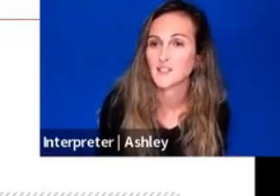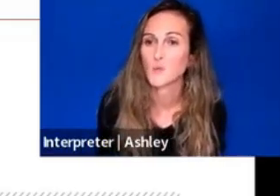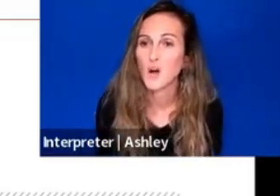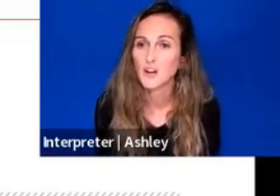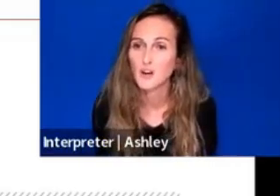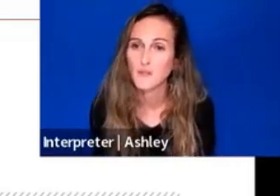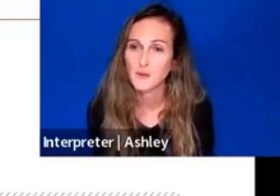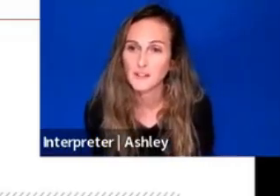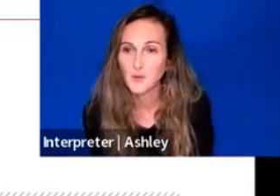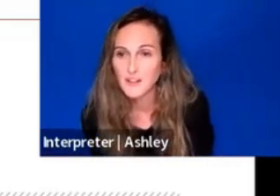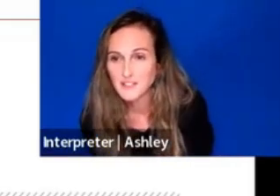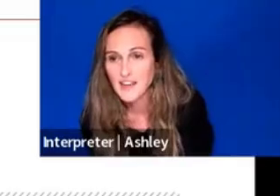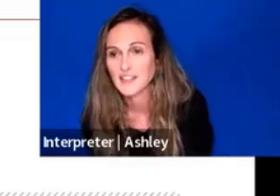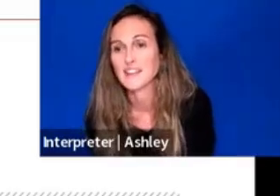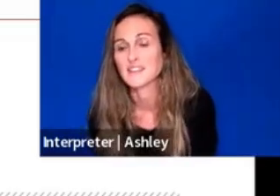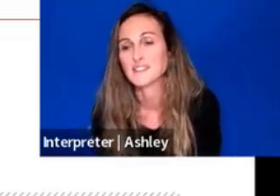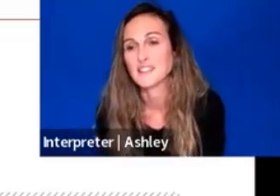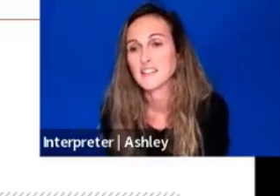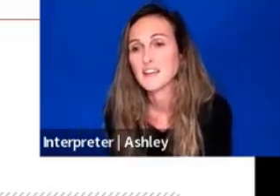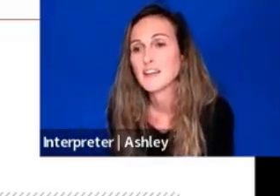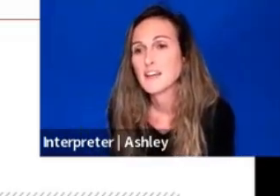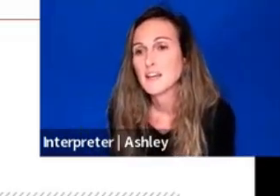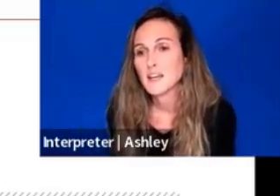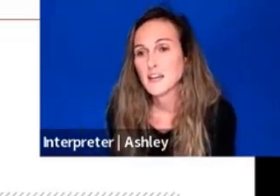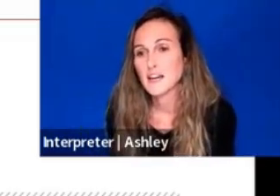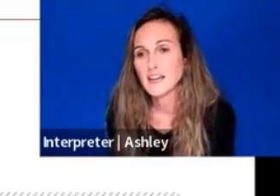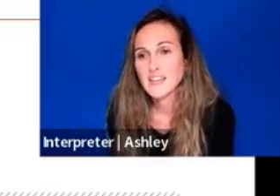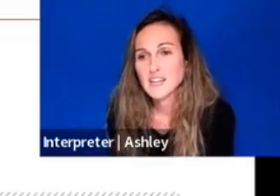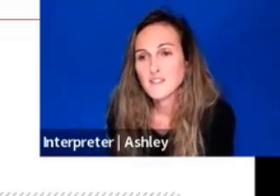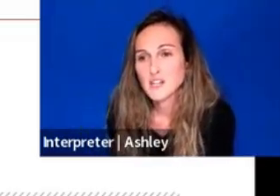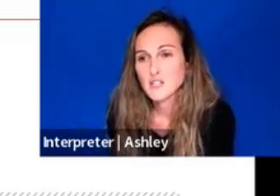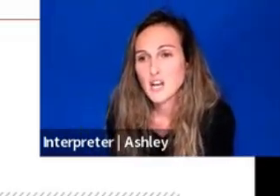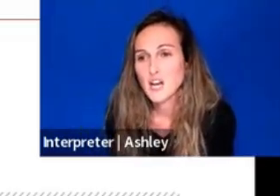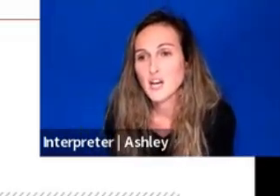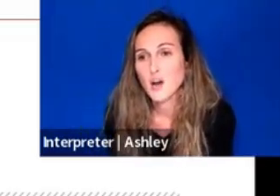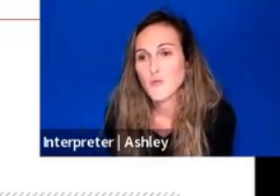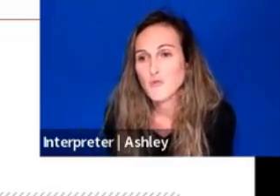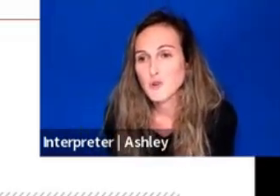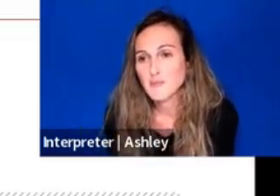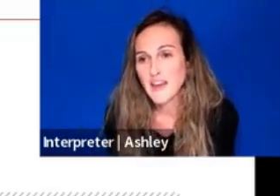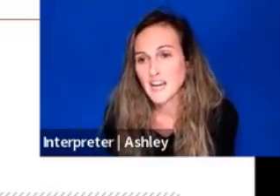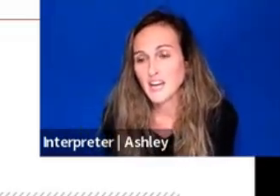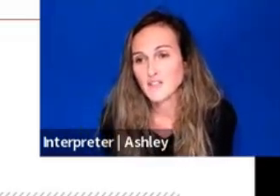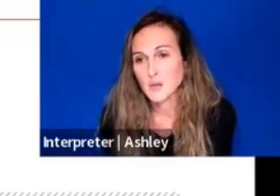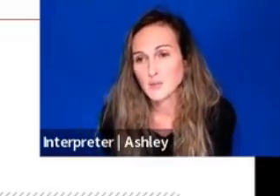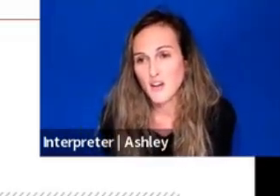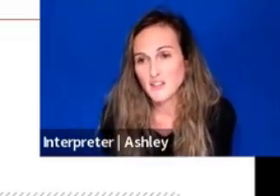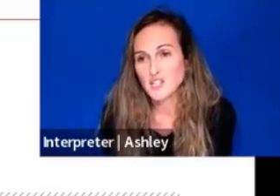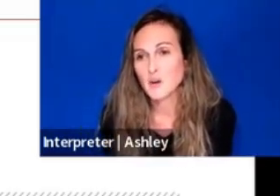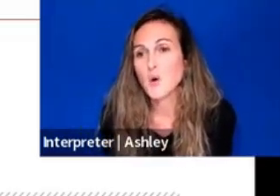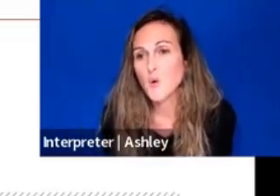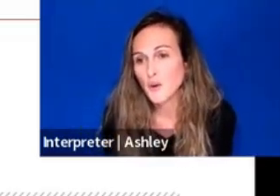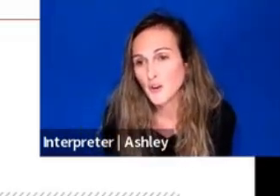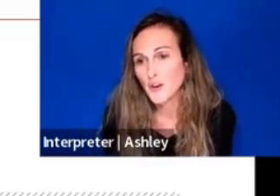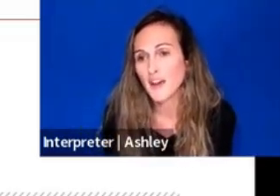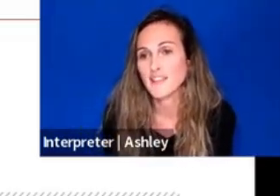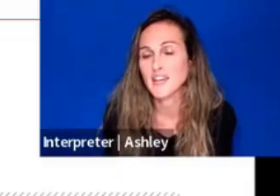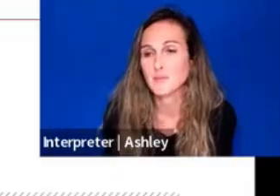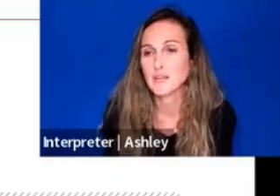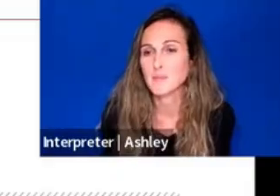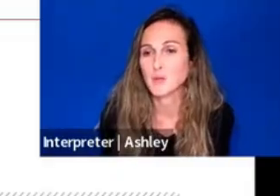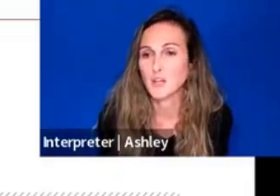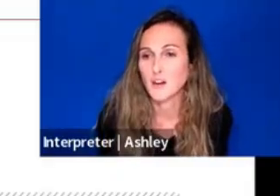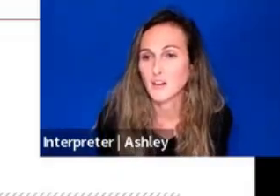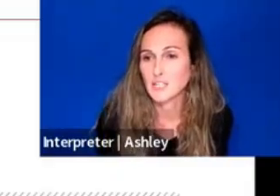of having to walk over and crane their neck again to see. Again, if there's a room that kind of goes off into a corner,